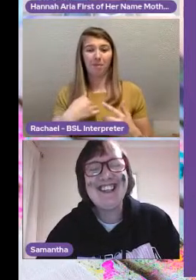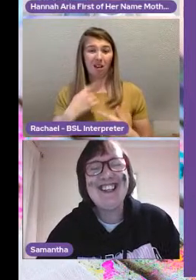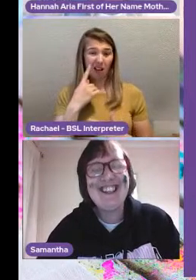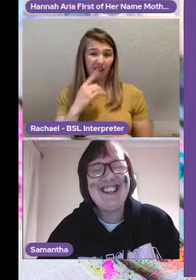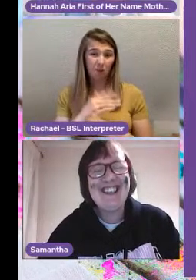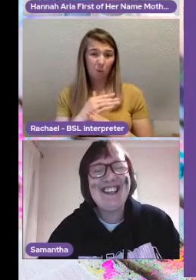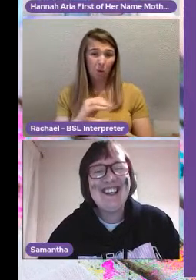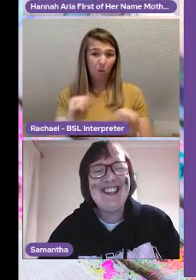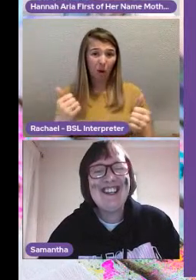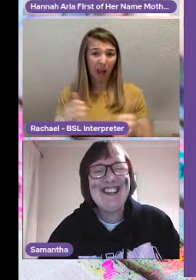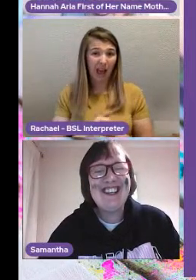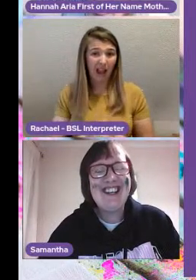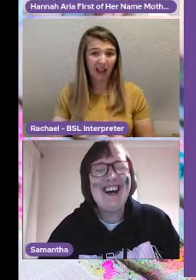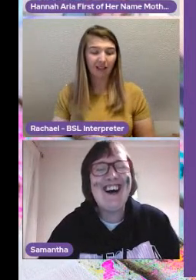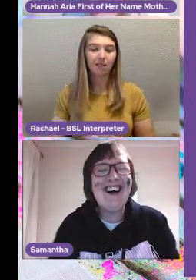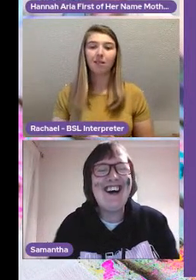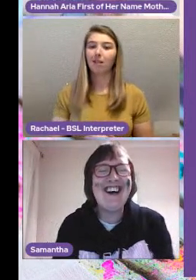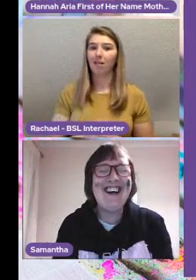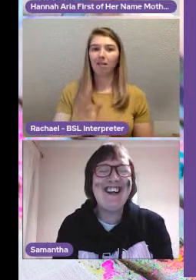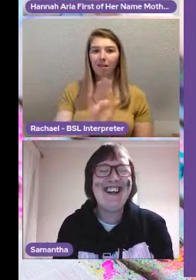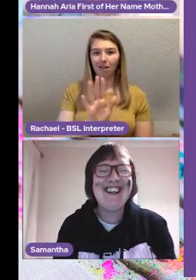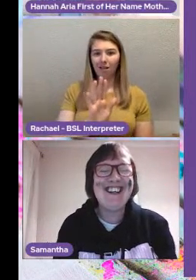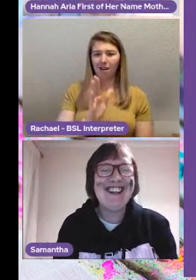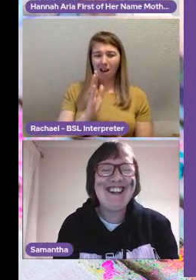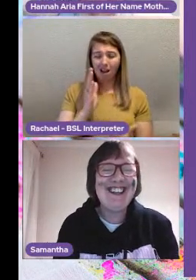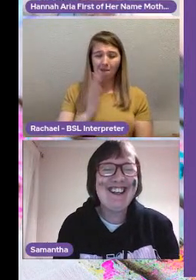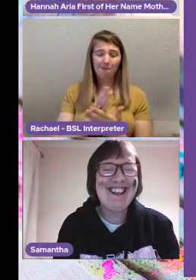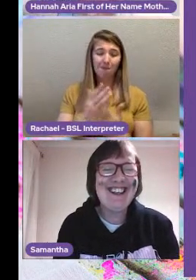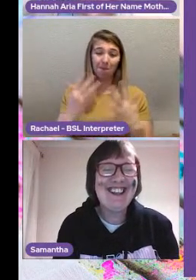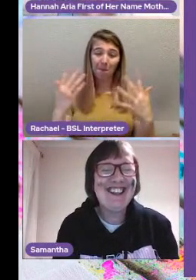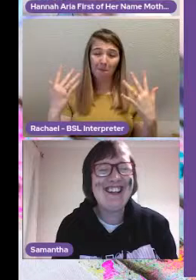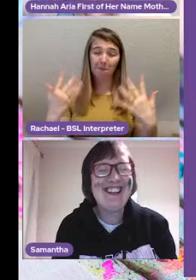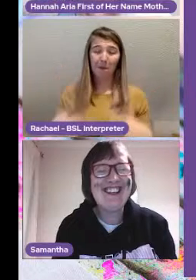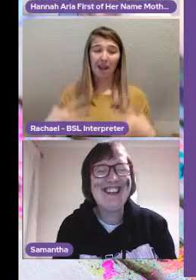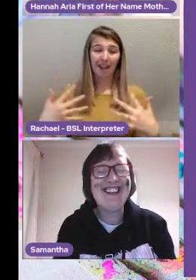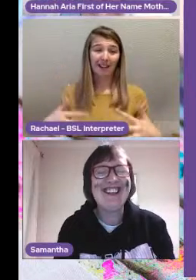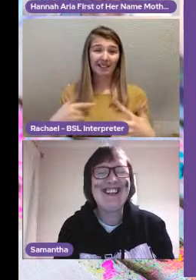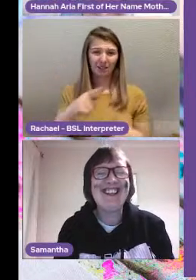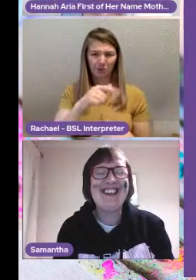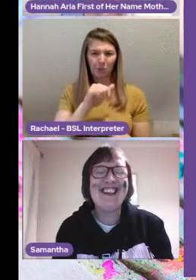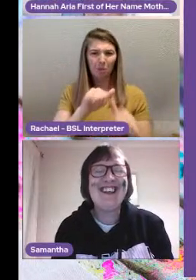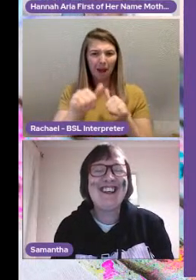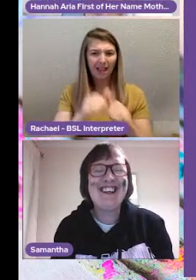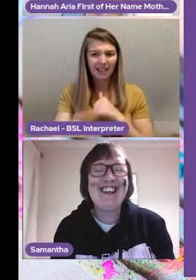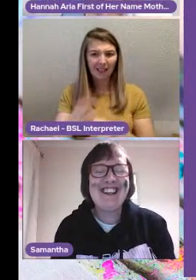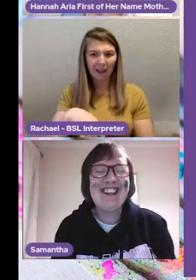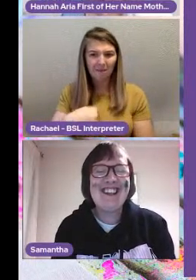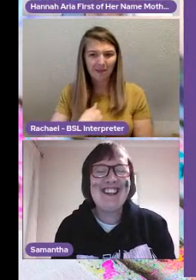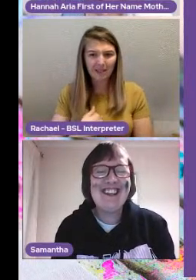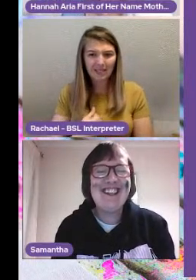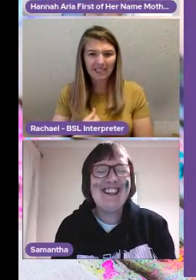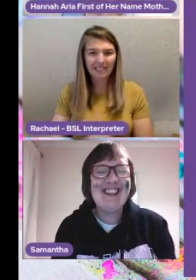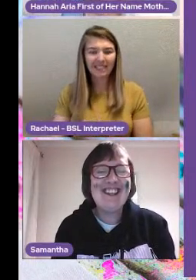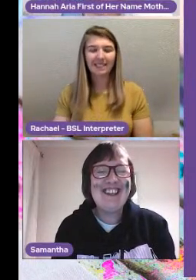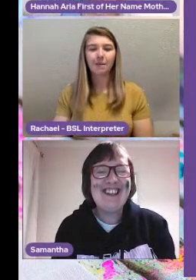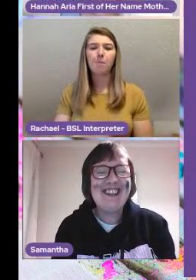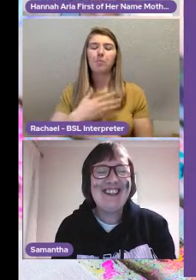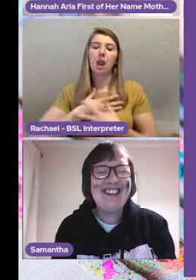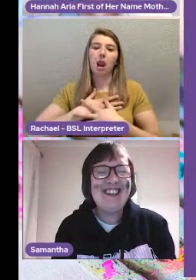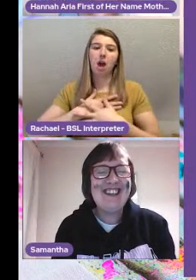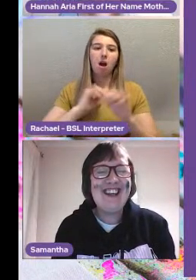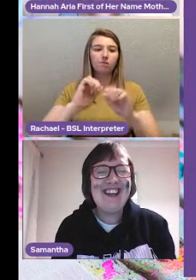amazing. Like, you did way better than me, Sam. It is absolutely brilliant. And I love the shadowing underneath the can as well, and